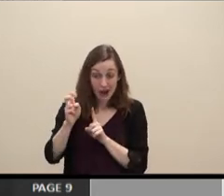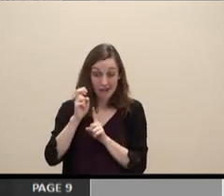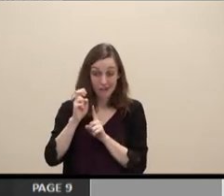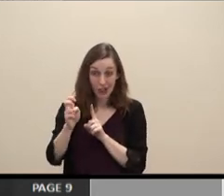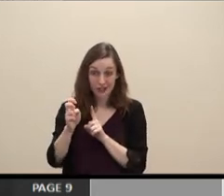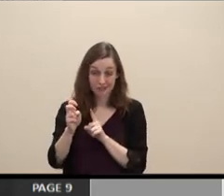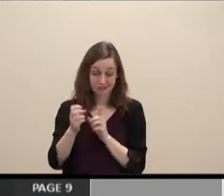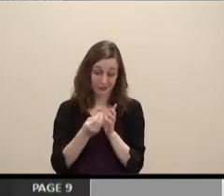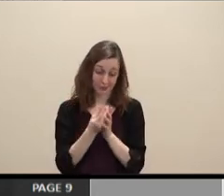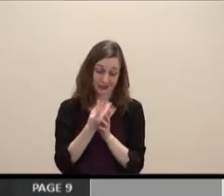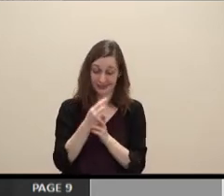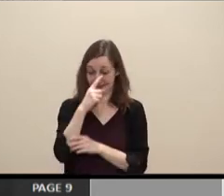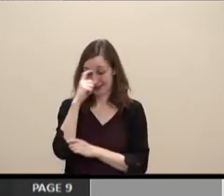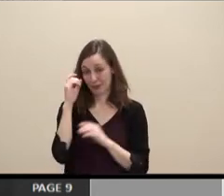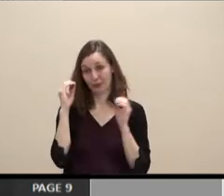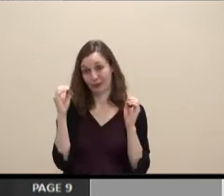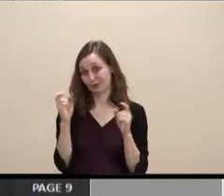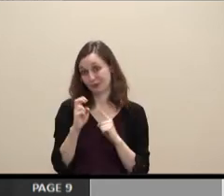spring and summer,